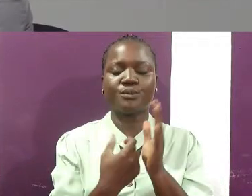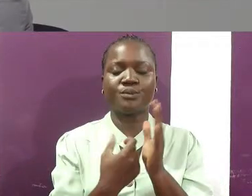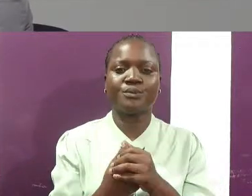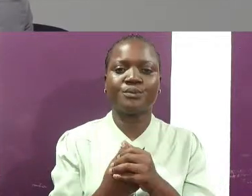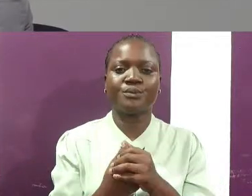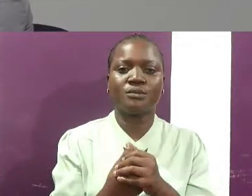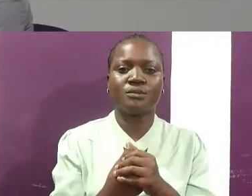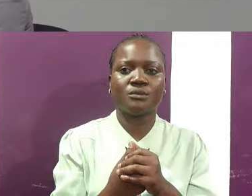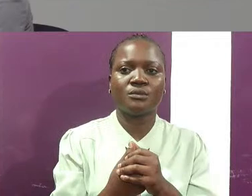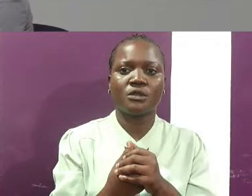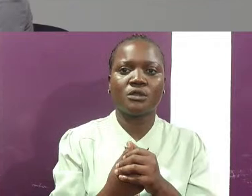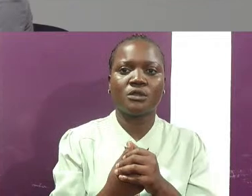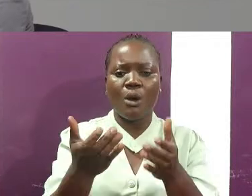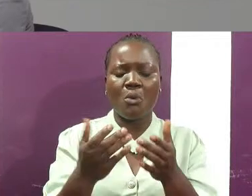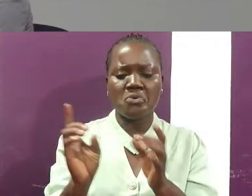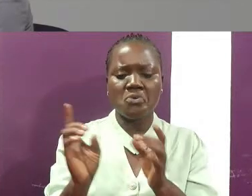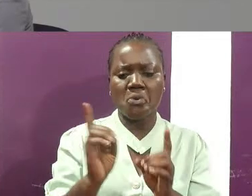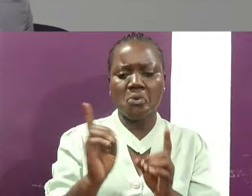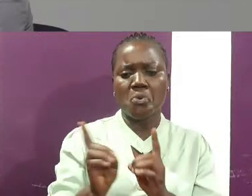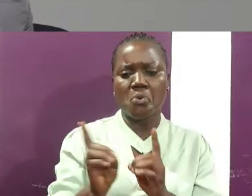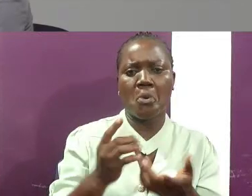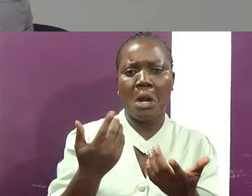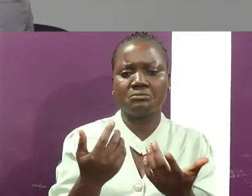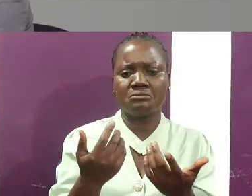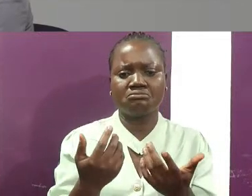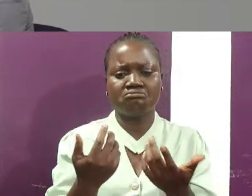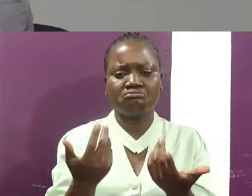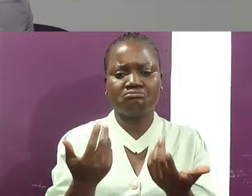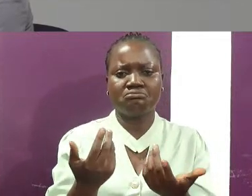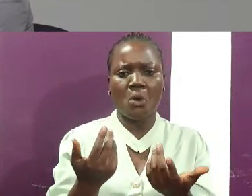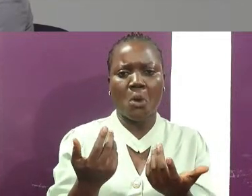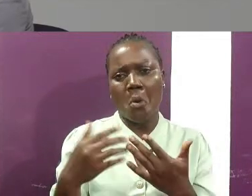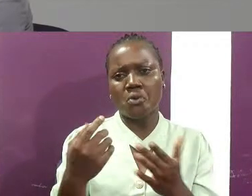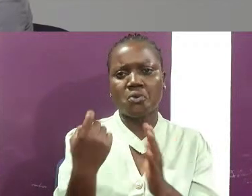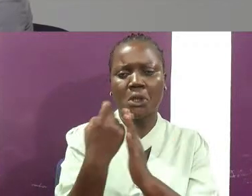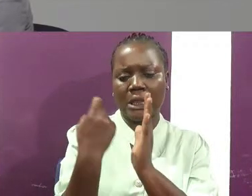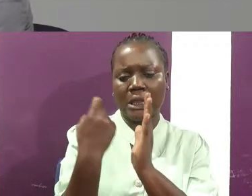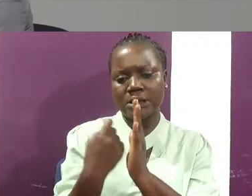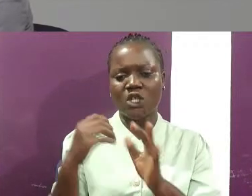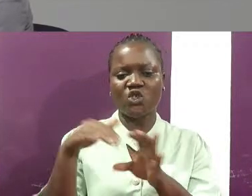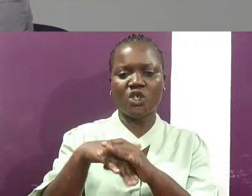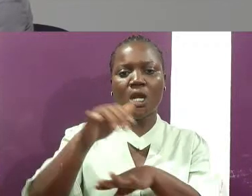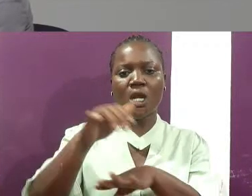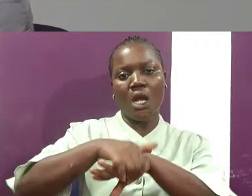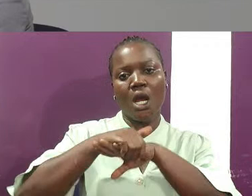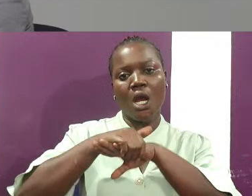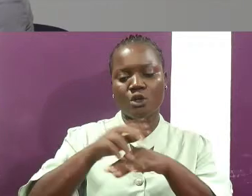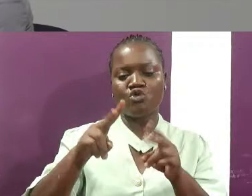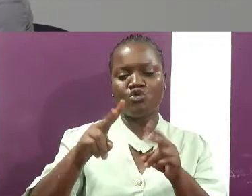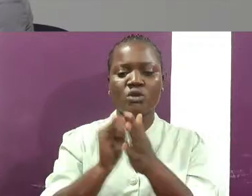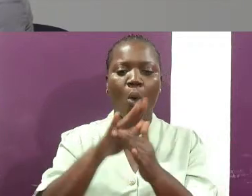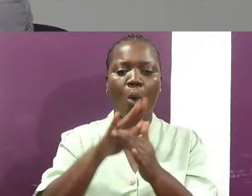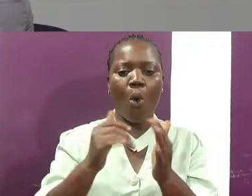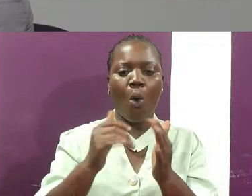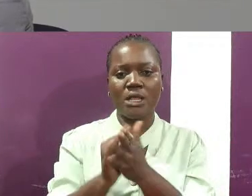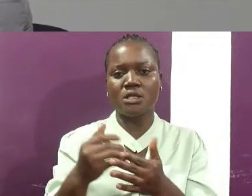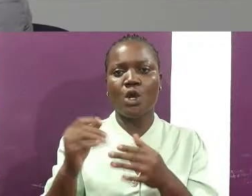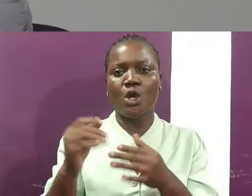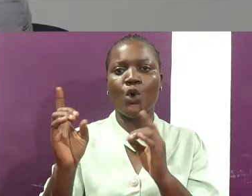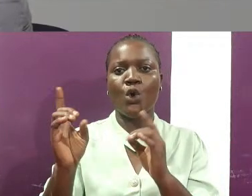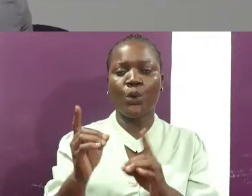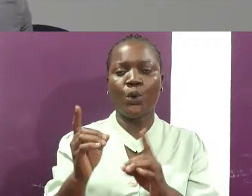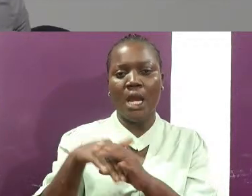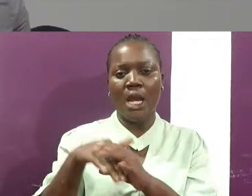your presentation no, in English said the yeah more emotional so a bit me aqua and tentem at the amount. So Michael, you're welcome